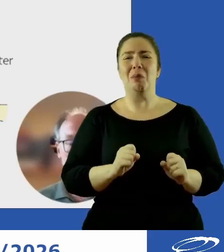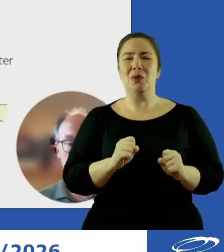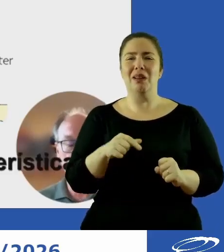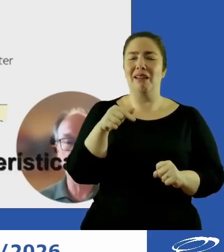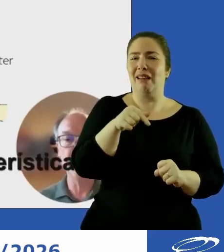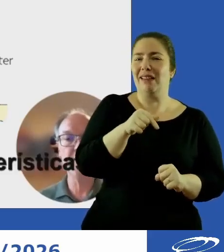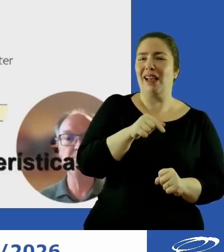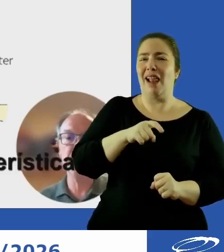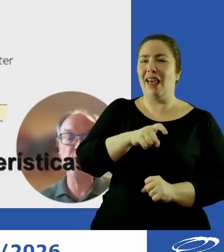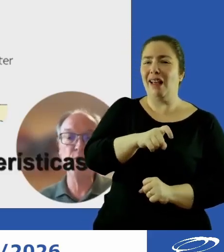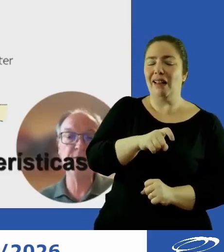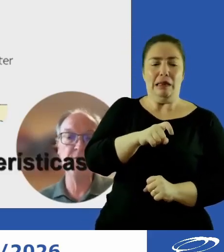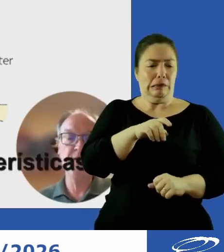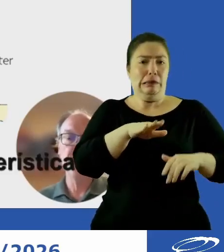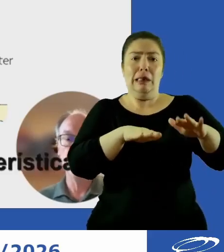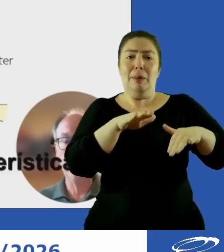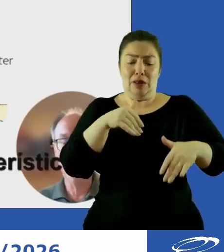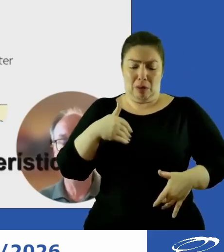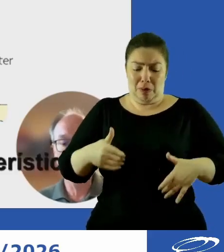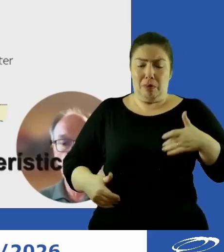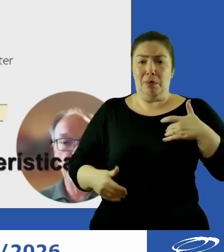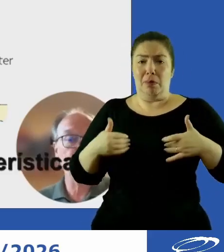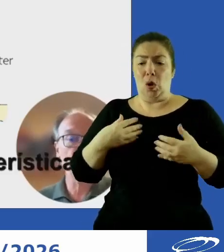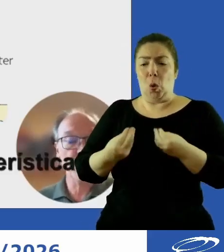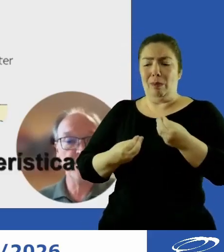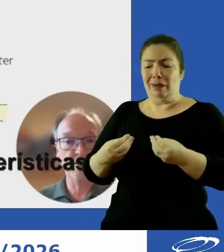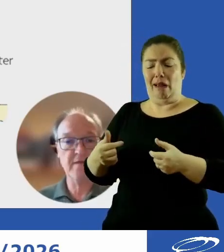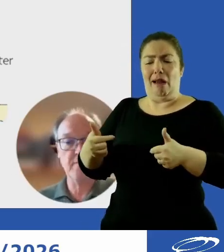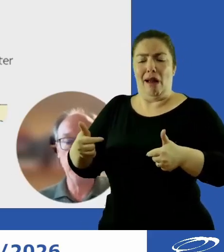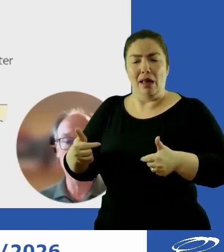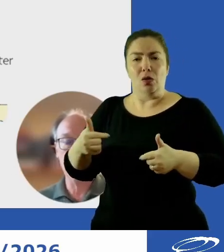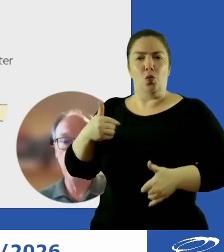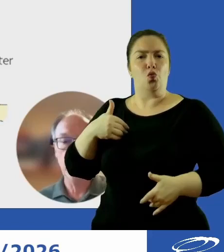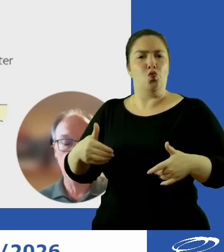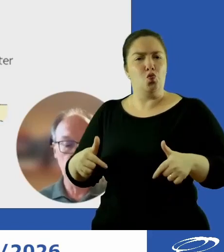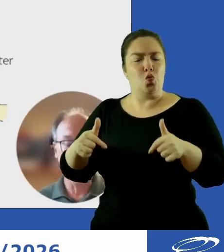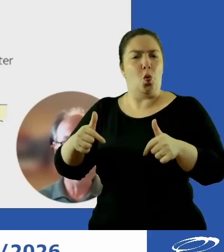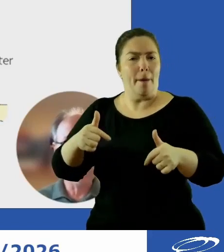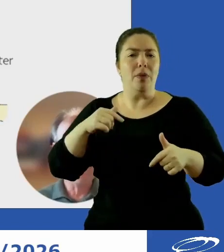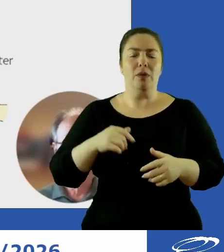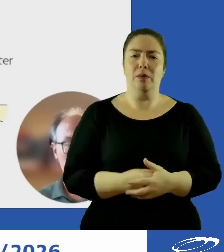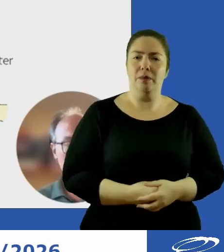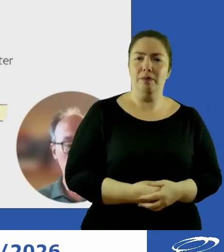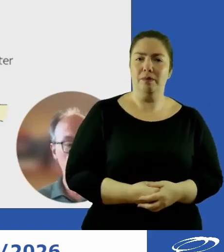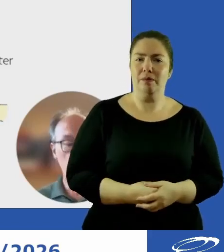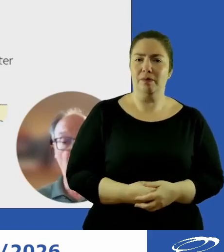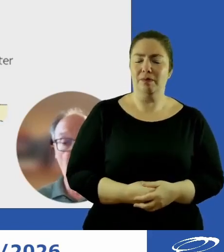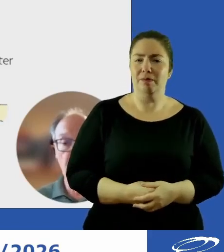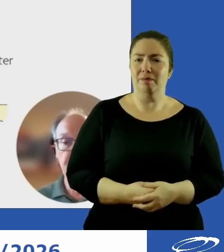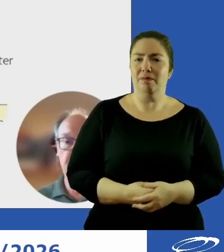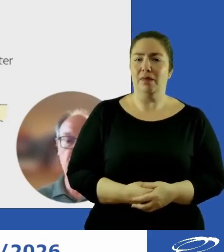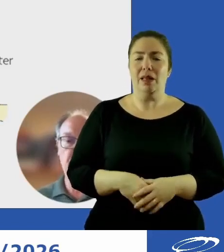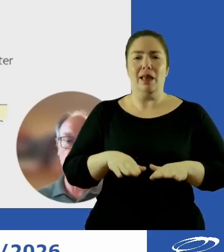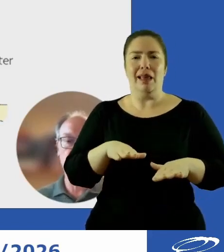reduced metabolism, but also some characteristics that makes them completely